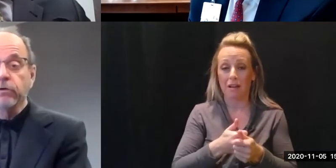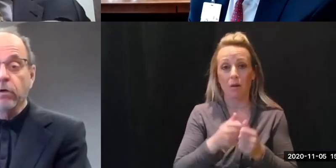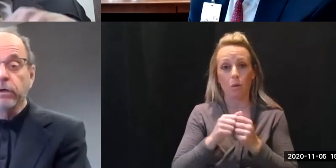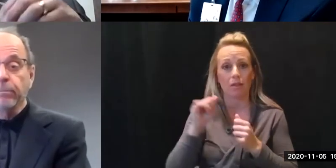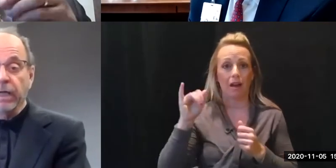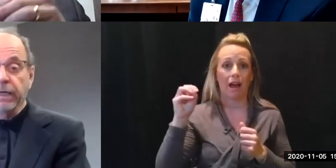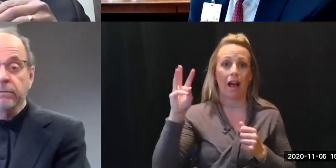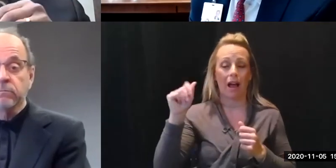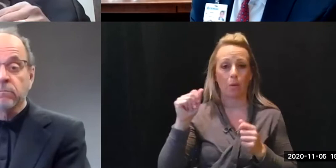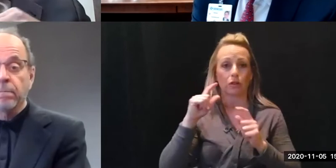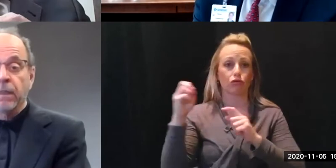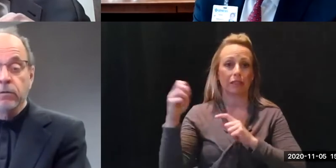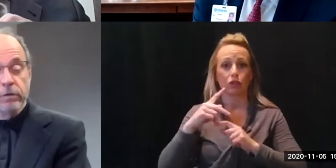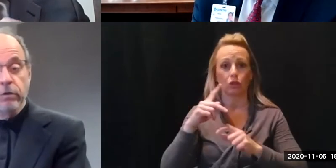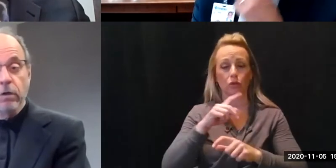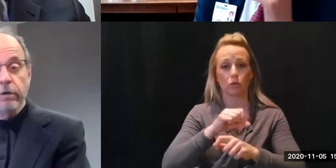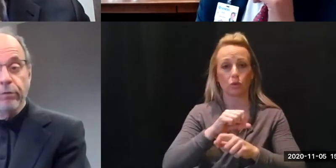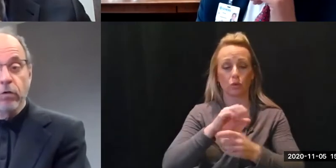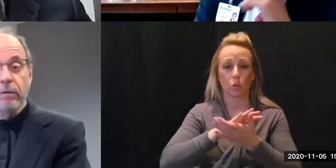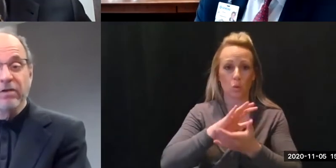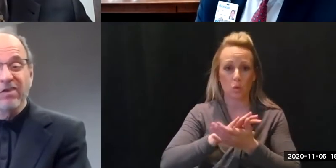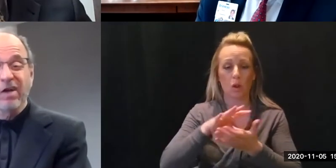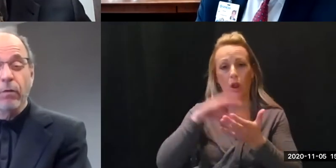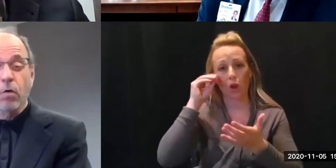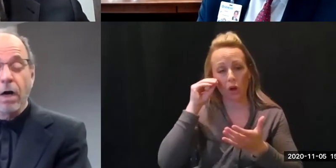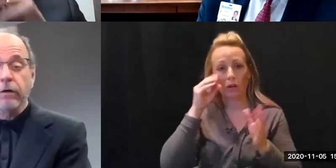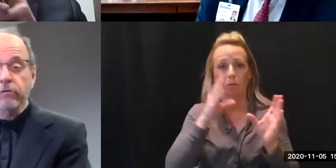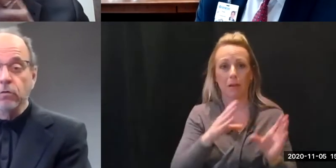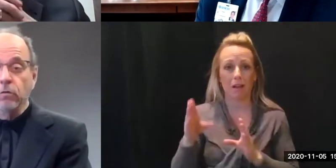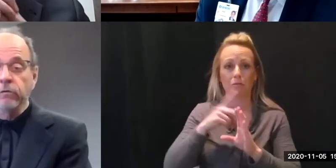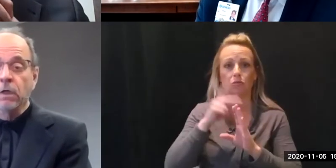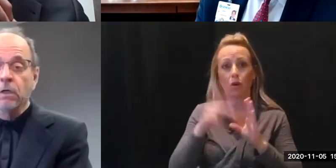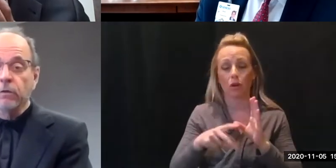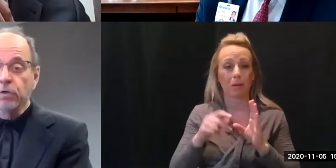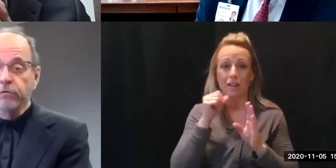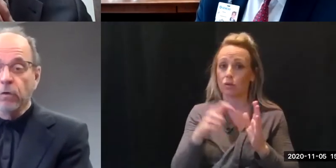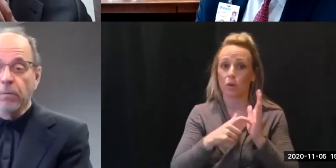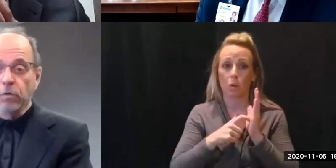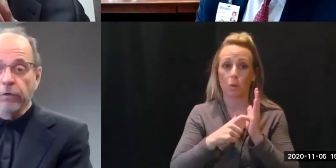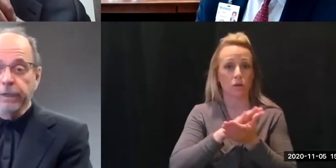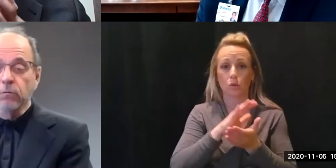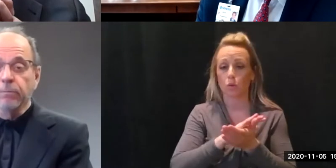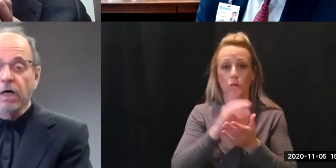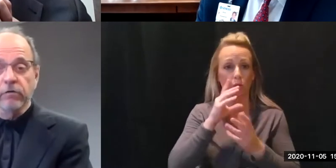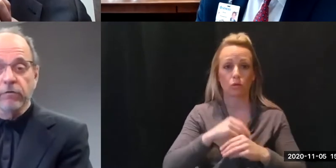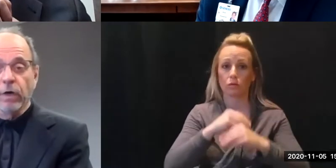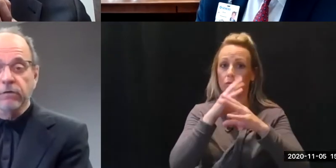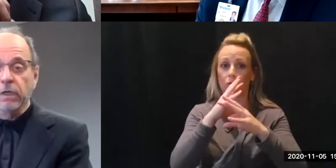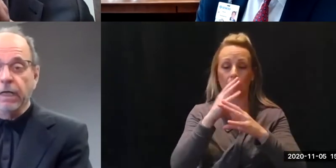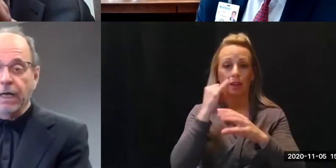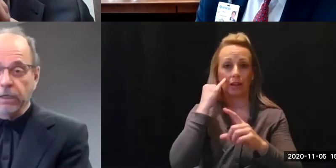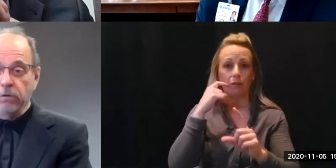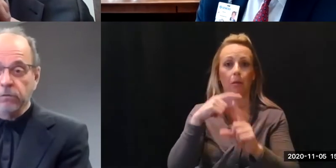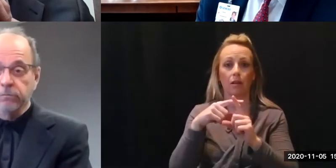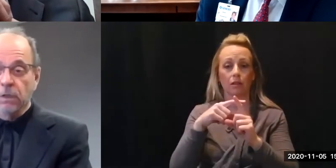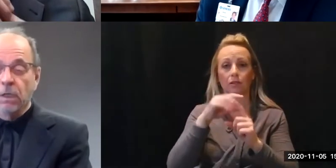Return to Learn plan. The Return to Learn program does not require schools to move to remote learning when positive rates hit